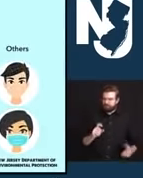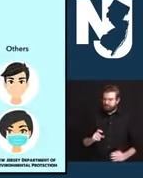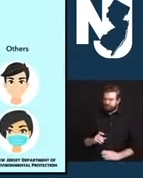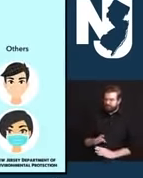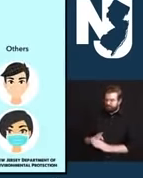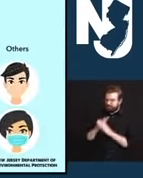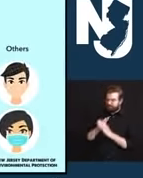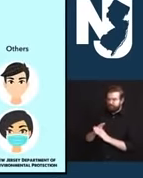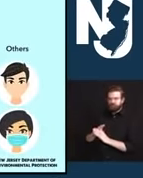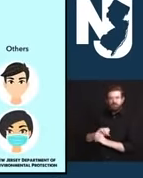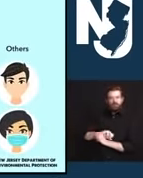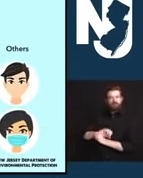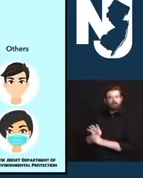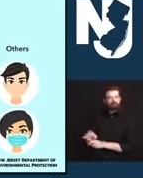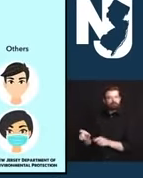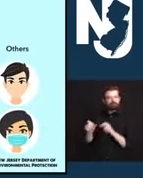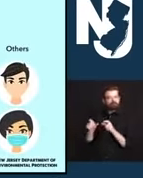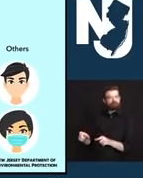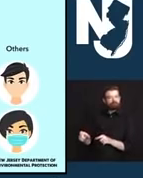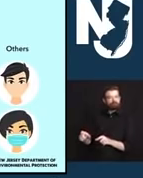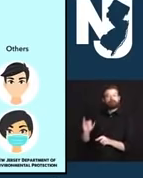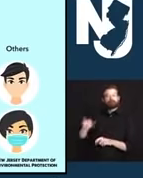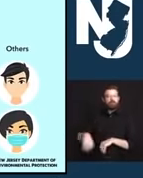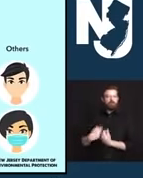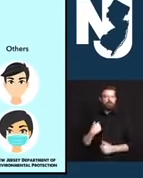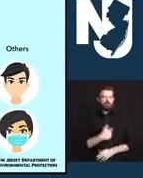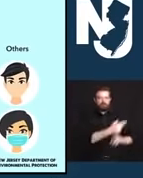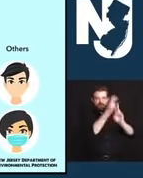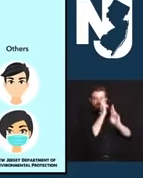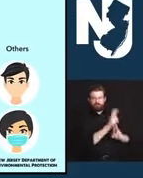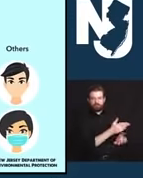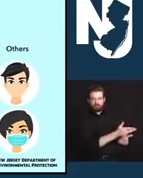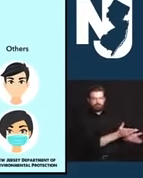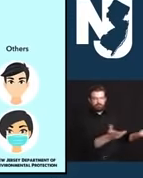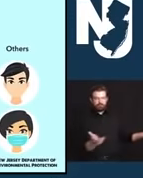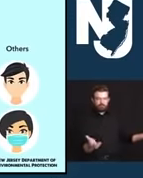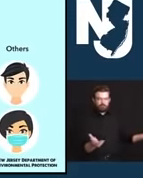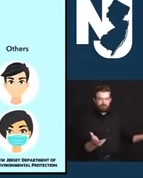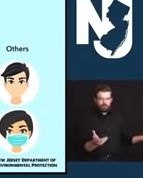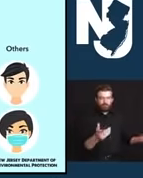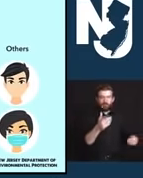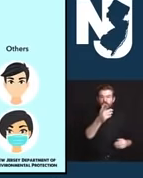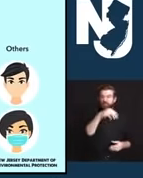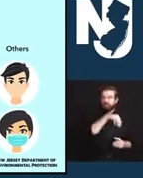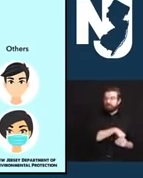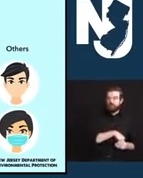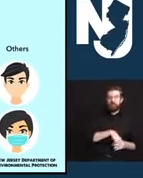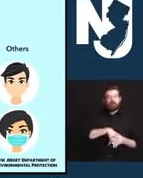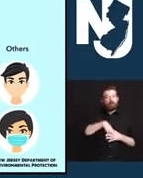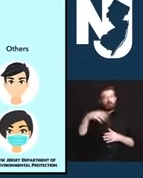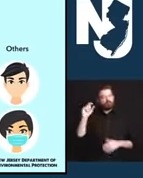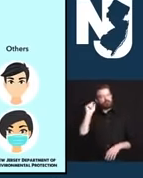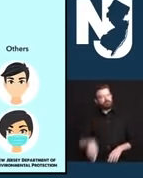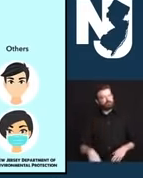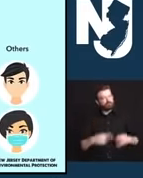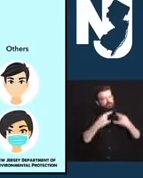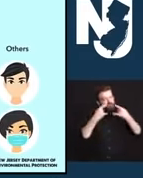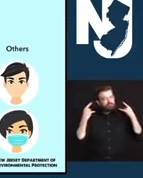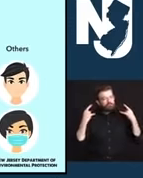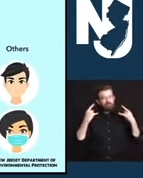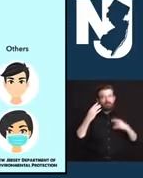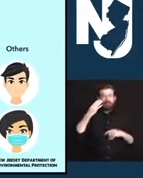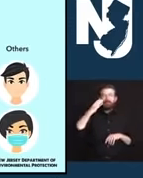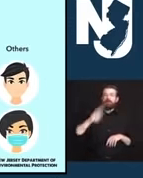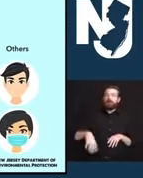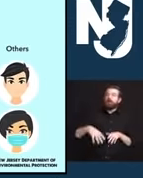keep wearing our face coverings when in public, indoors and out. I know it's not a comfortable thing to do on a 100-degree day. You